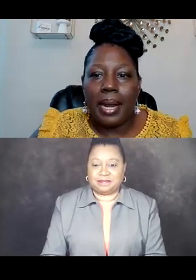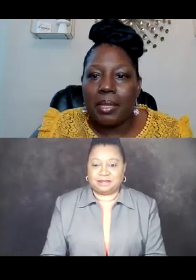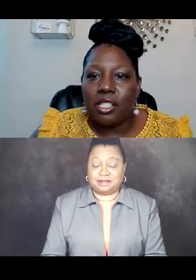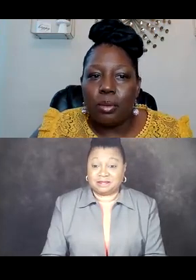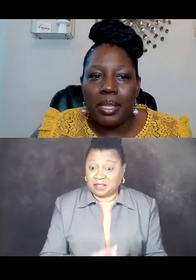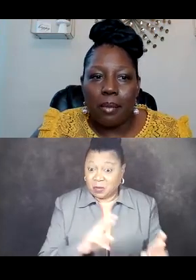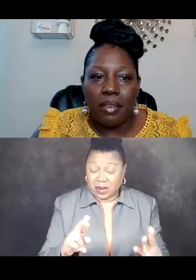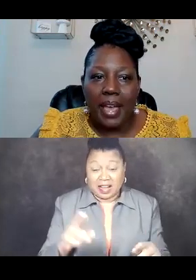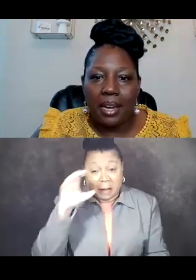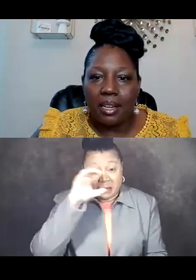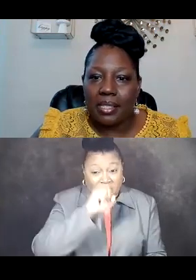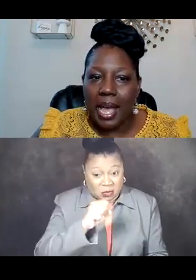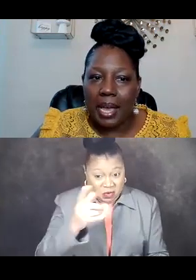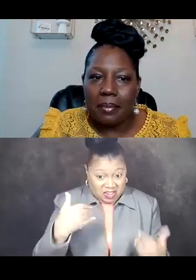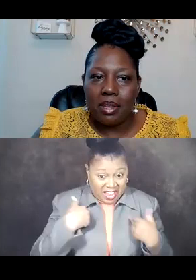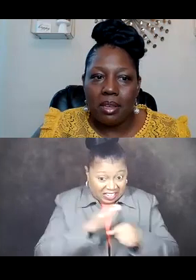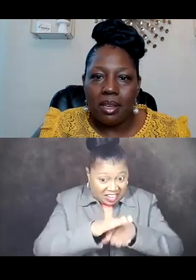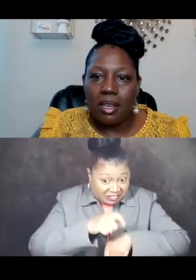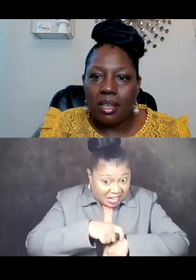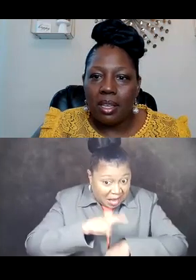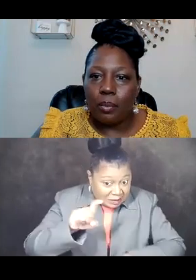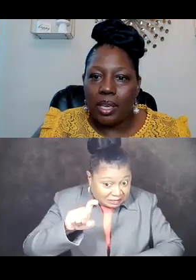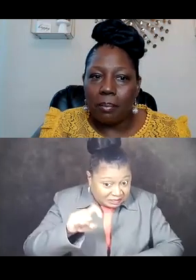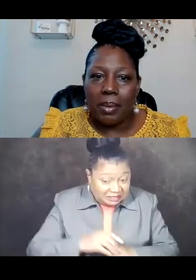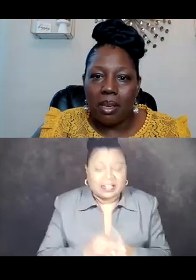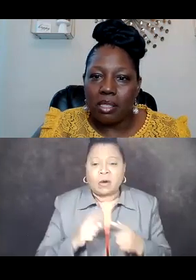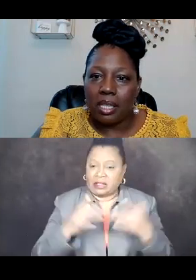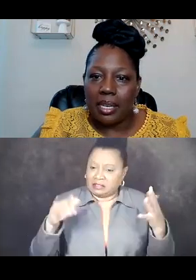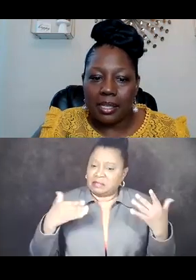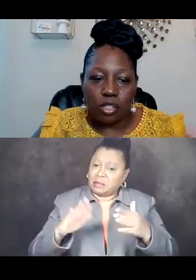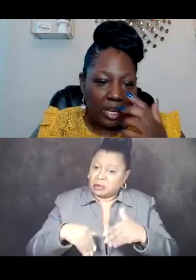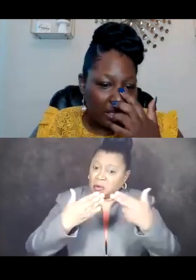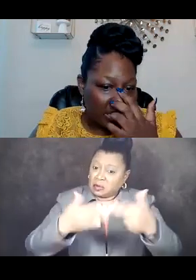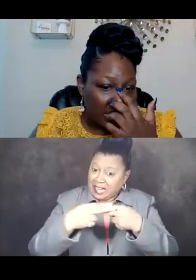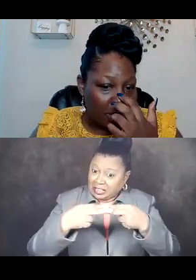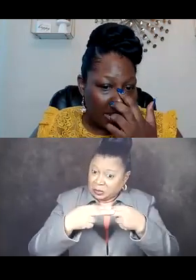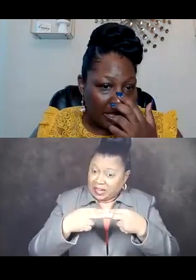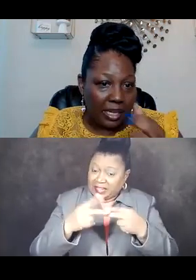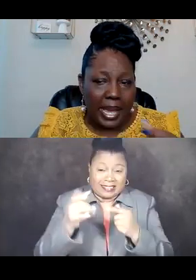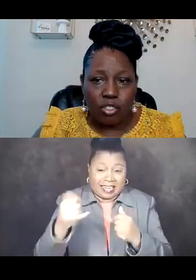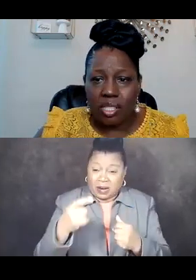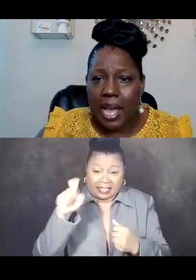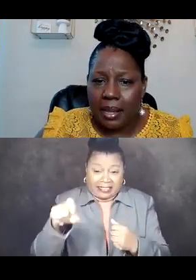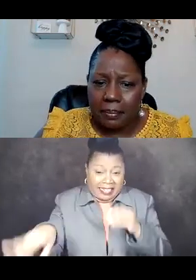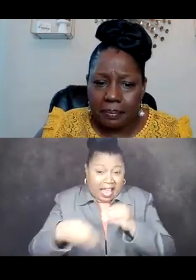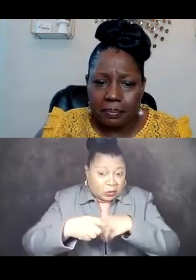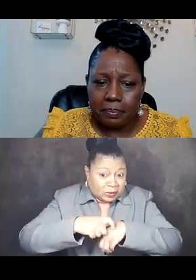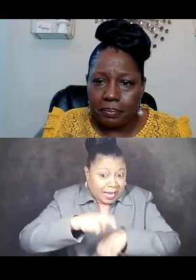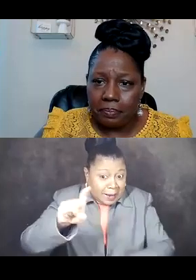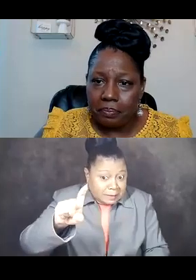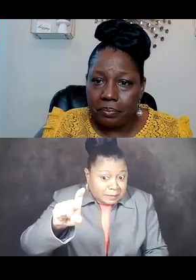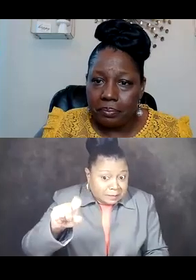All right. I'm assuming that we've had enough time and we can maybe go to the next screen. Does anybody need extra time?